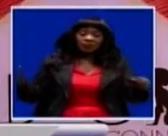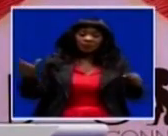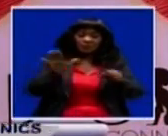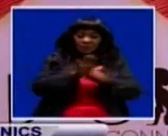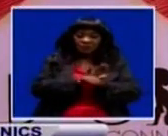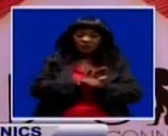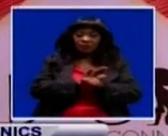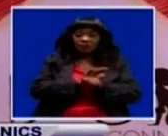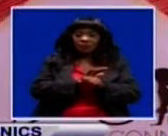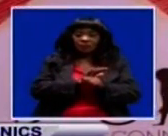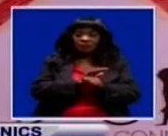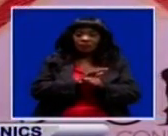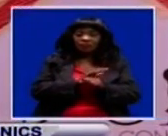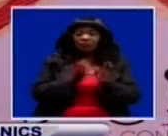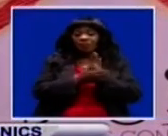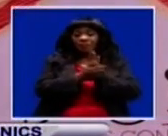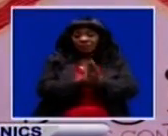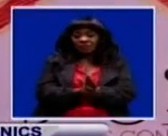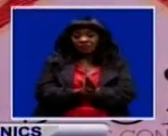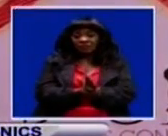attachment, only to emphasize that